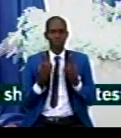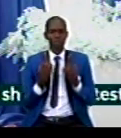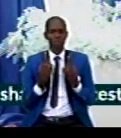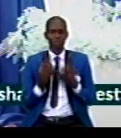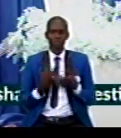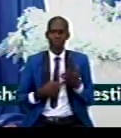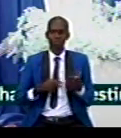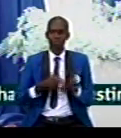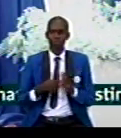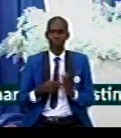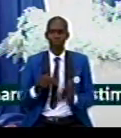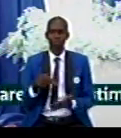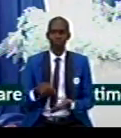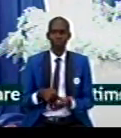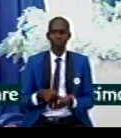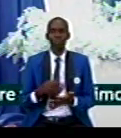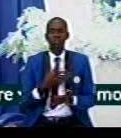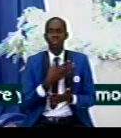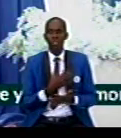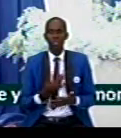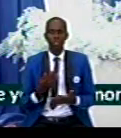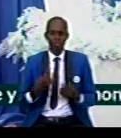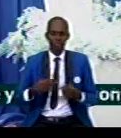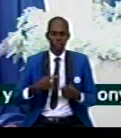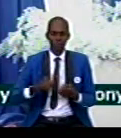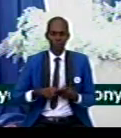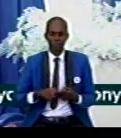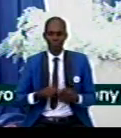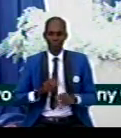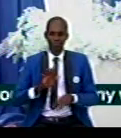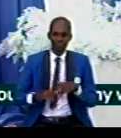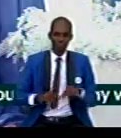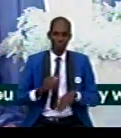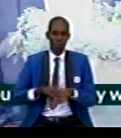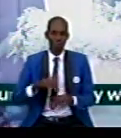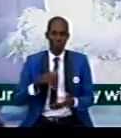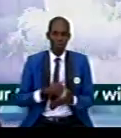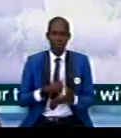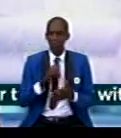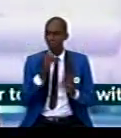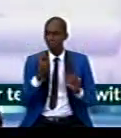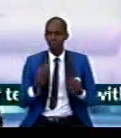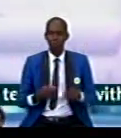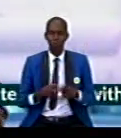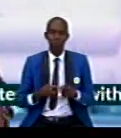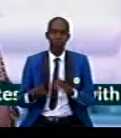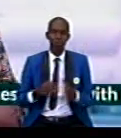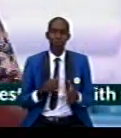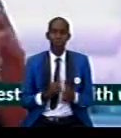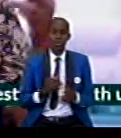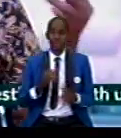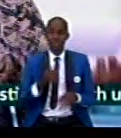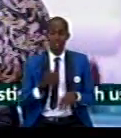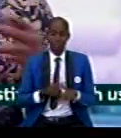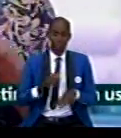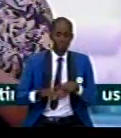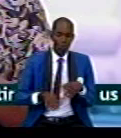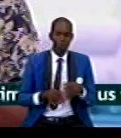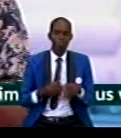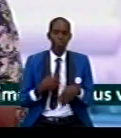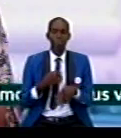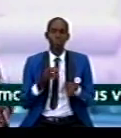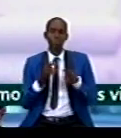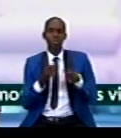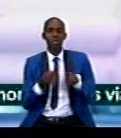could not match it. So as I was walking, it seems as if I was leaping. So I said, since GS is coming